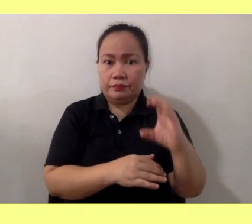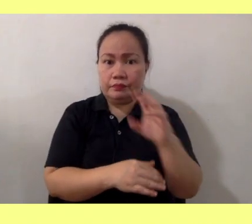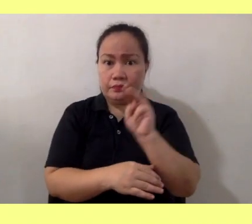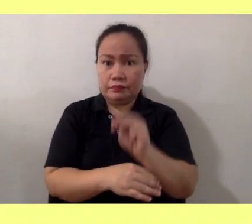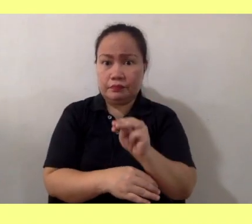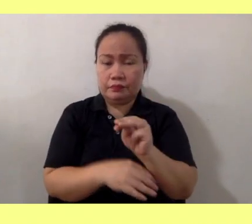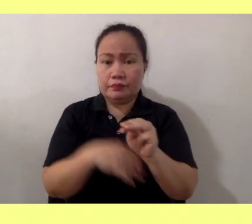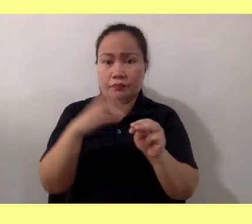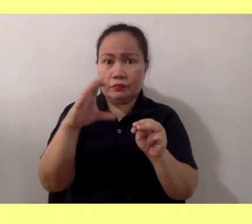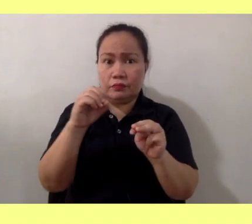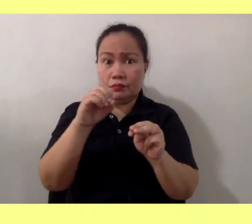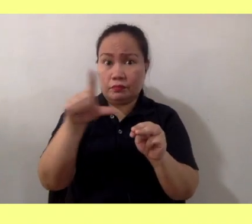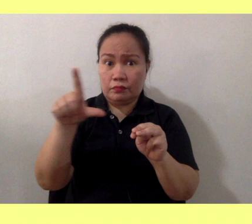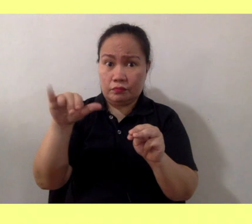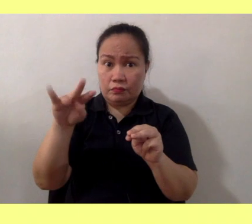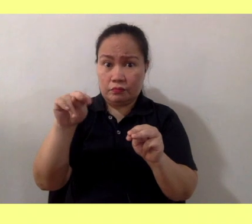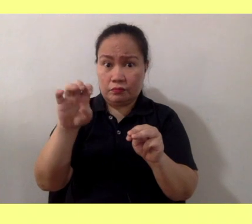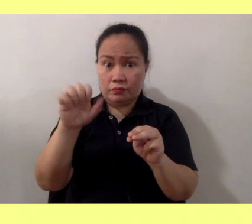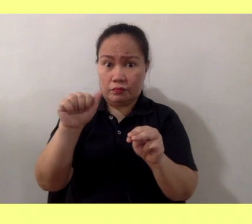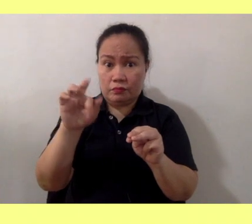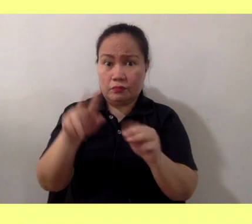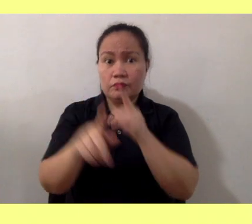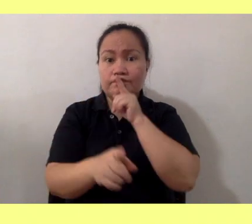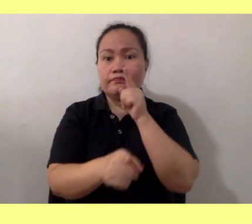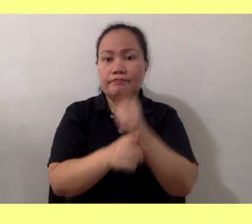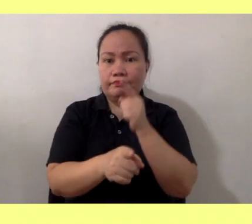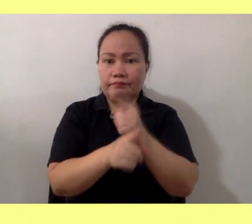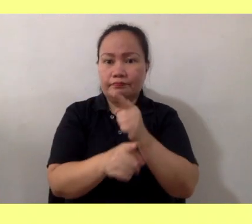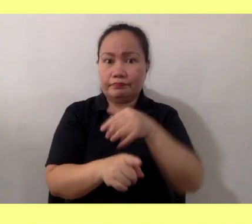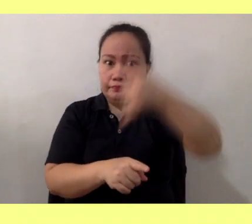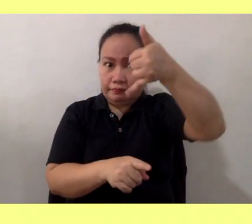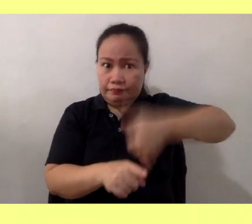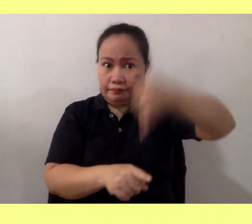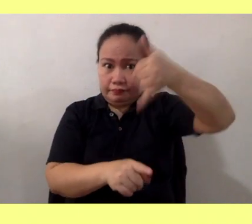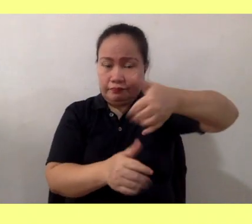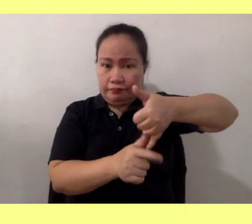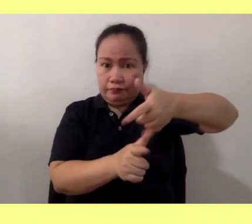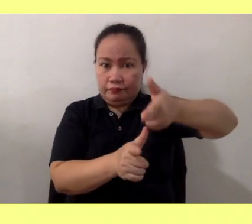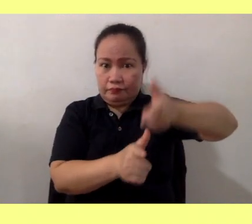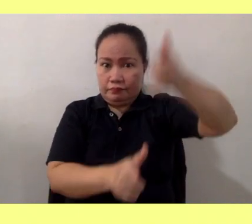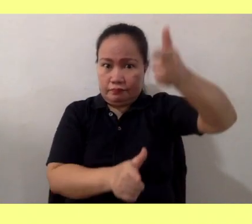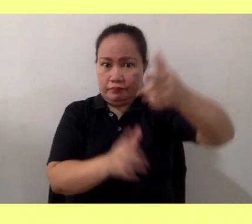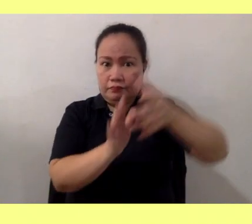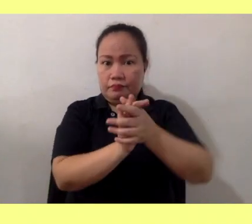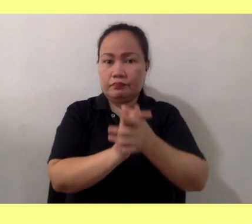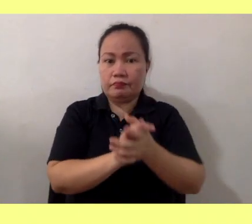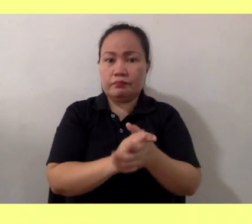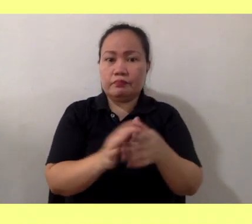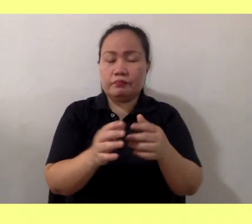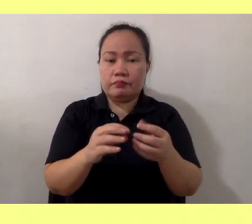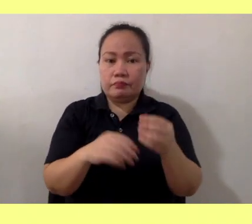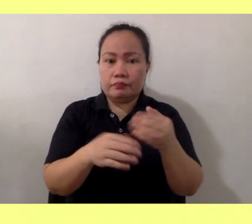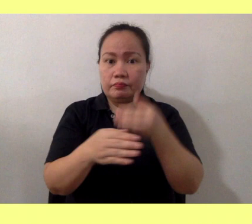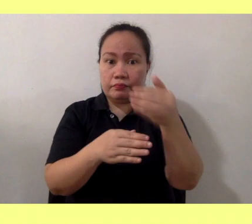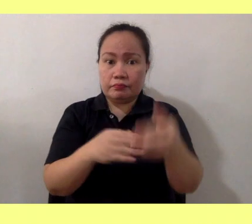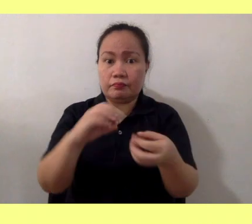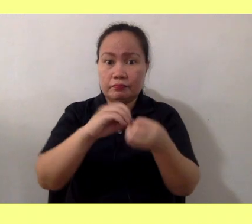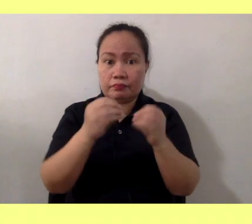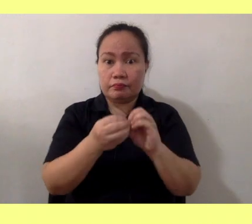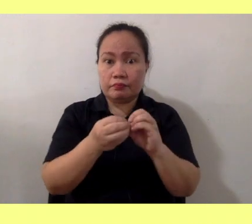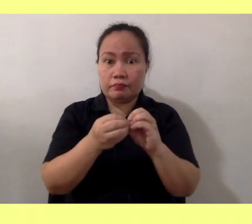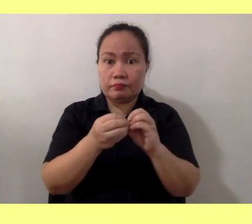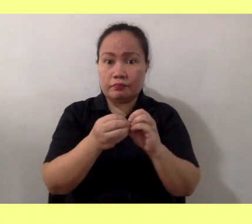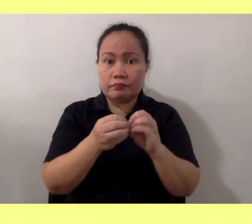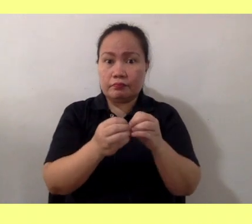So, ECM. So, these points are collinear daw po. So, this is true. So, ayan po siya. And then,